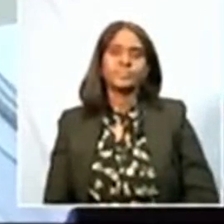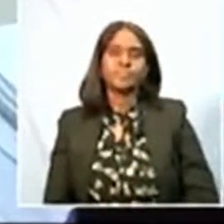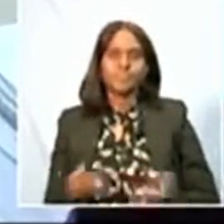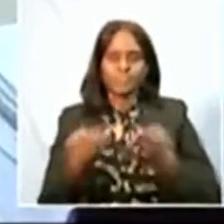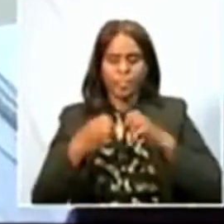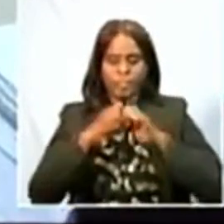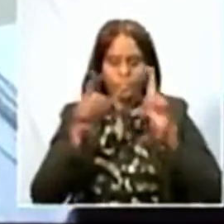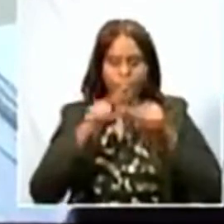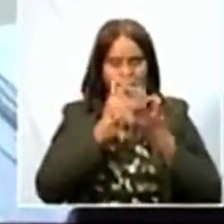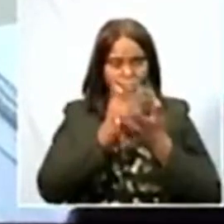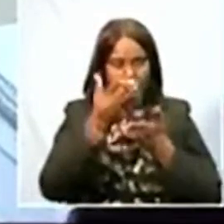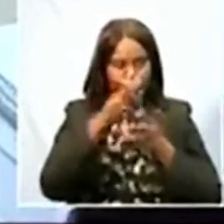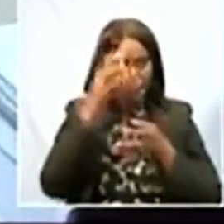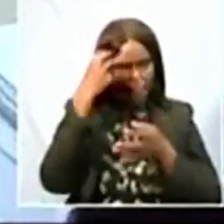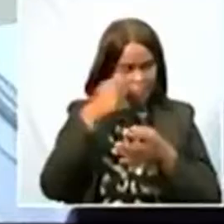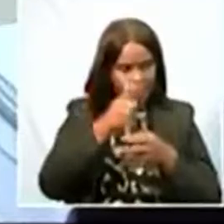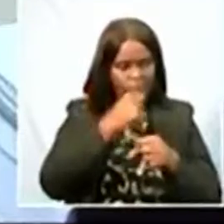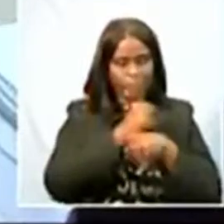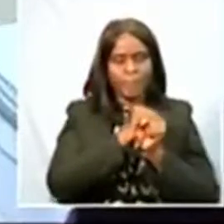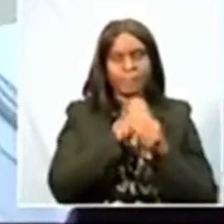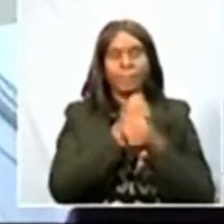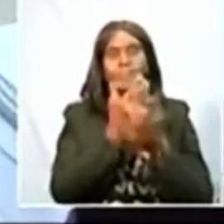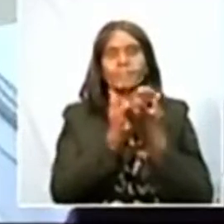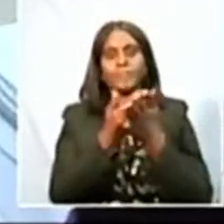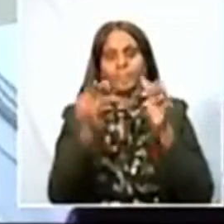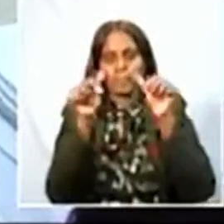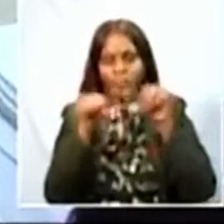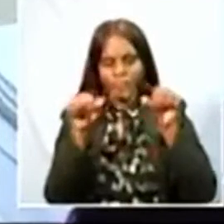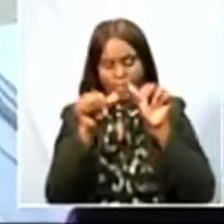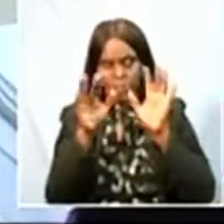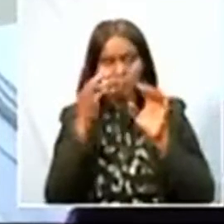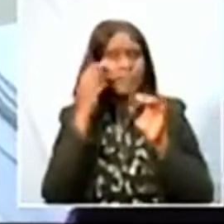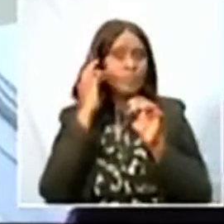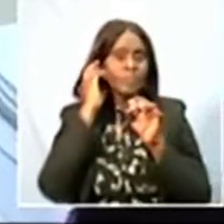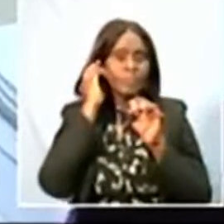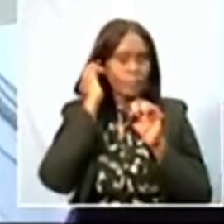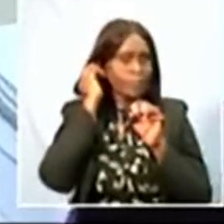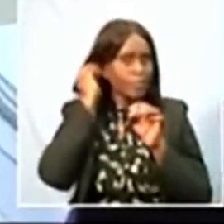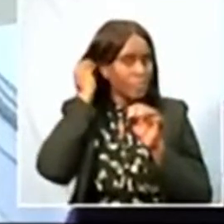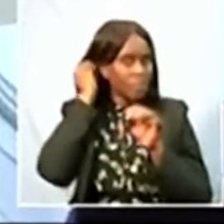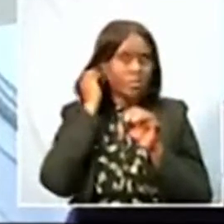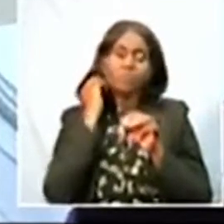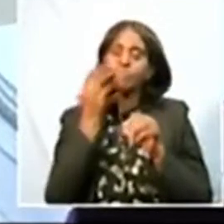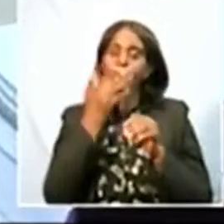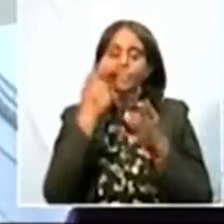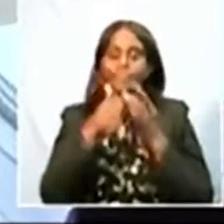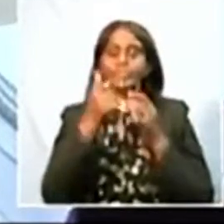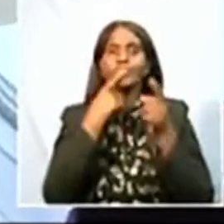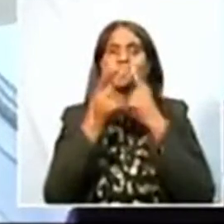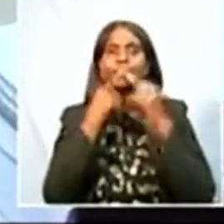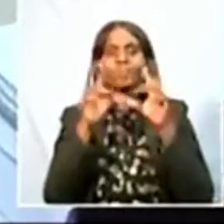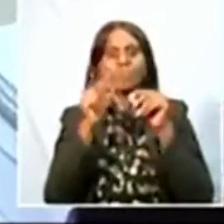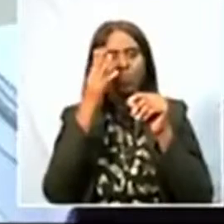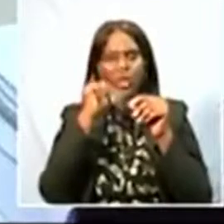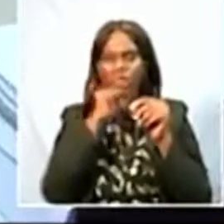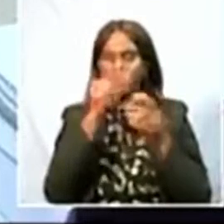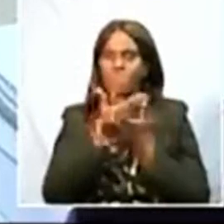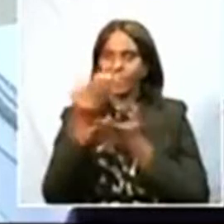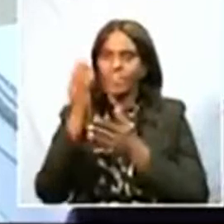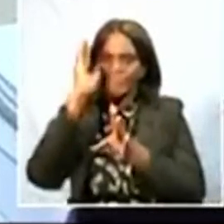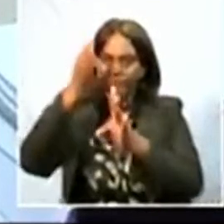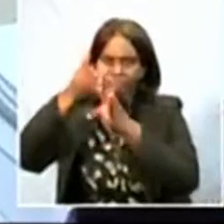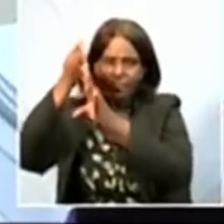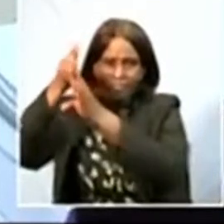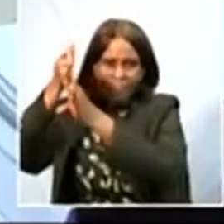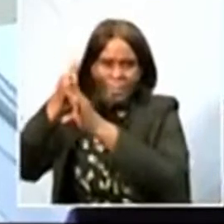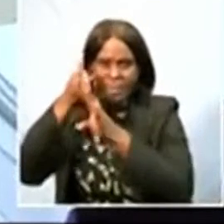Even when the procurement officer made these recommendations, the auditor, he should have said, no. Why not procure